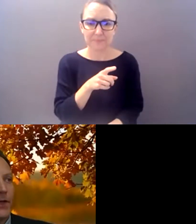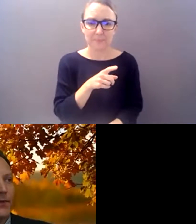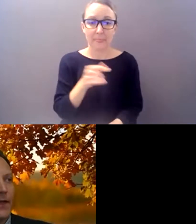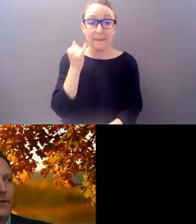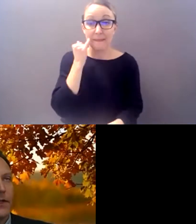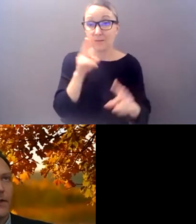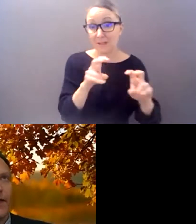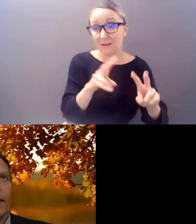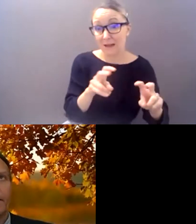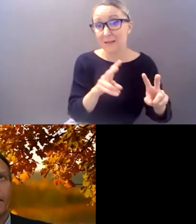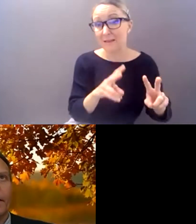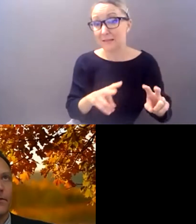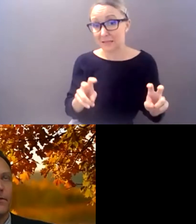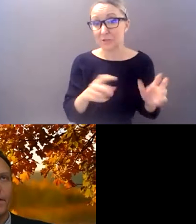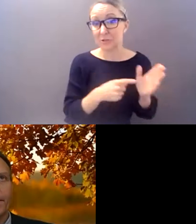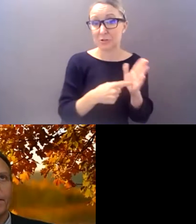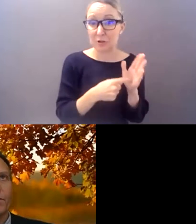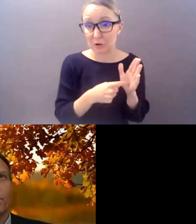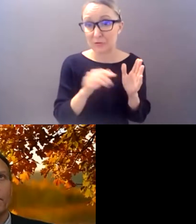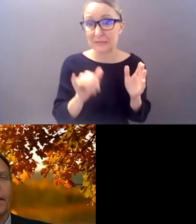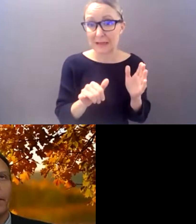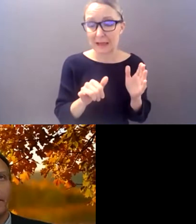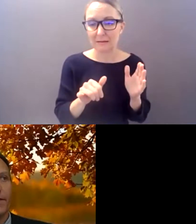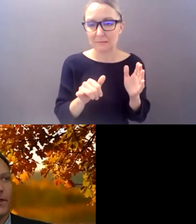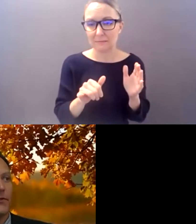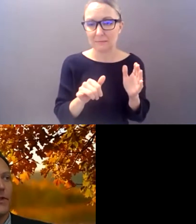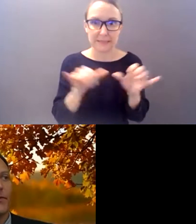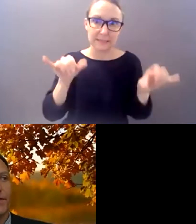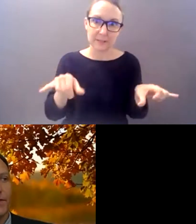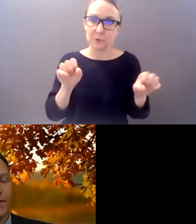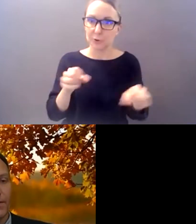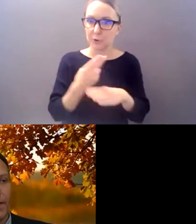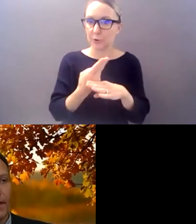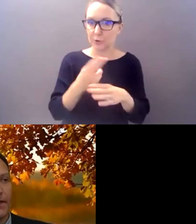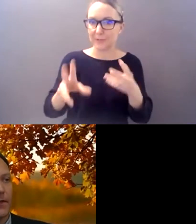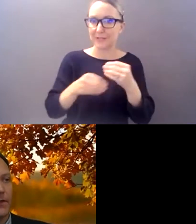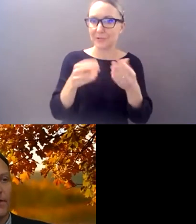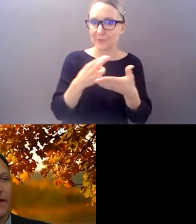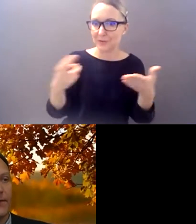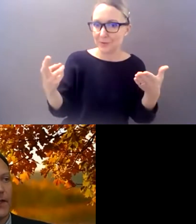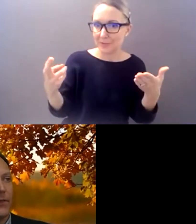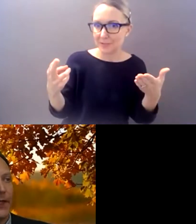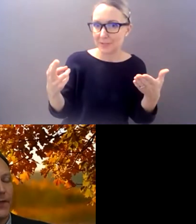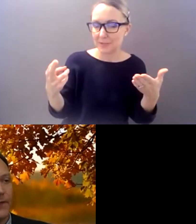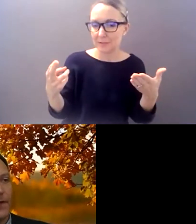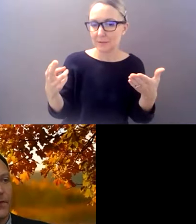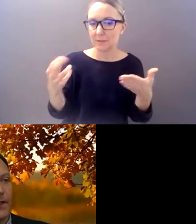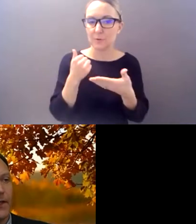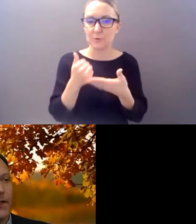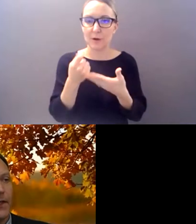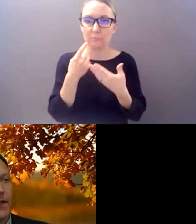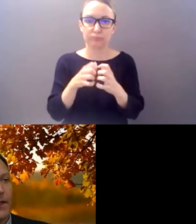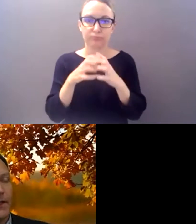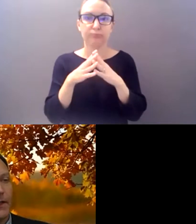analysis bears out that, the system, could use additional resources to effectively implement, that's